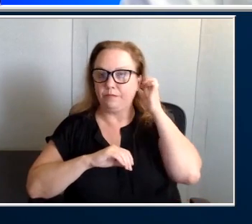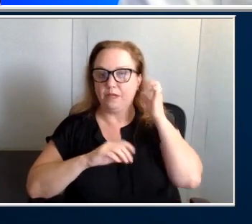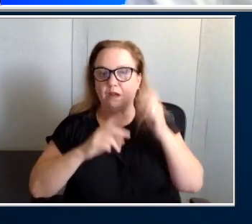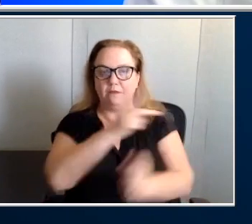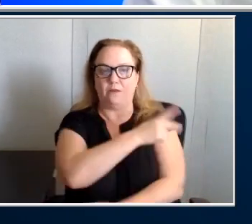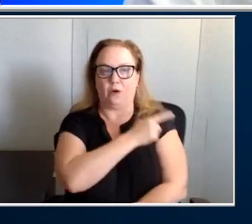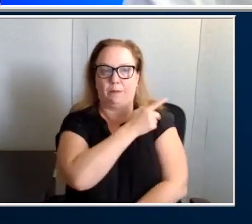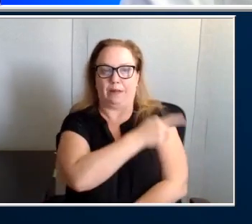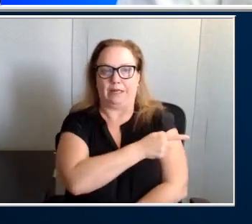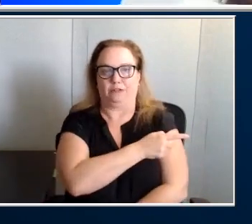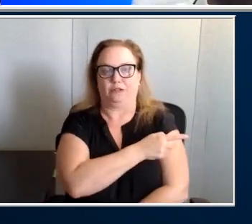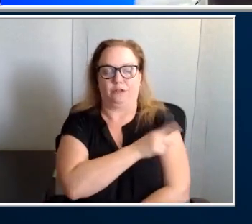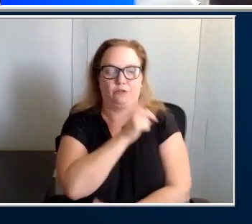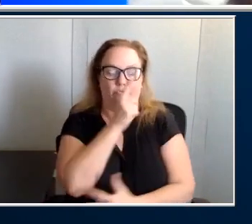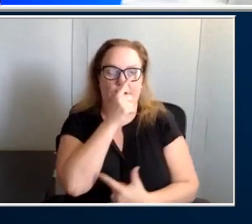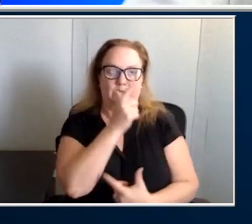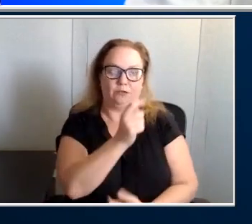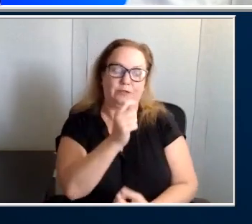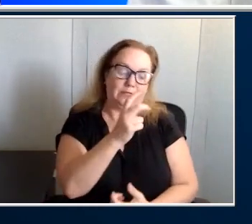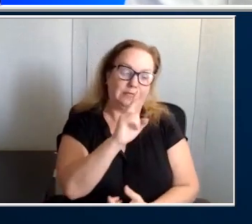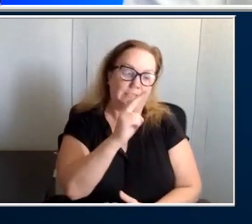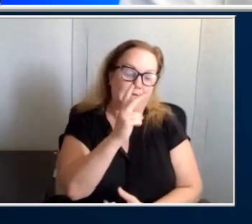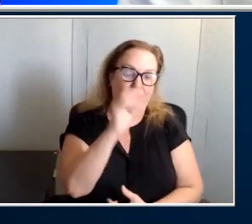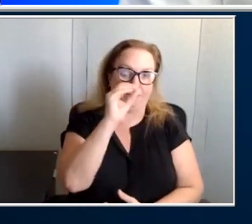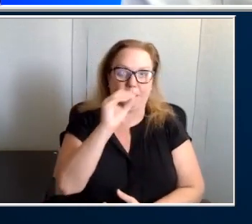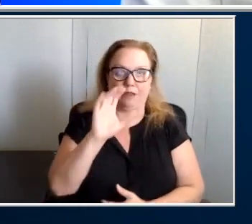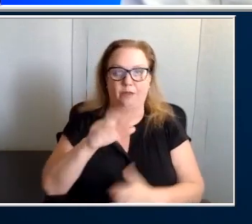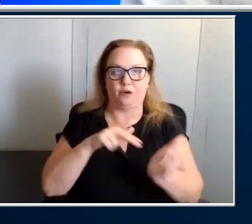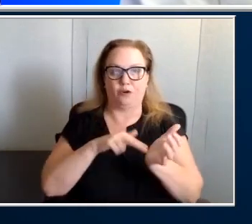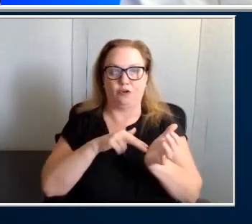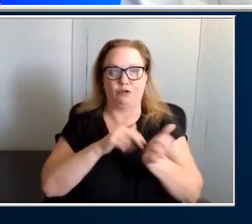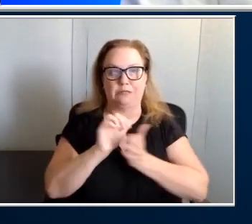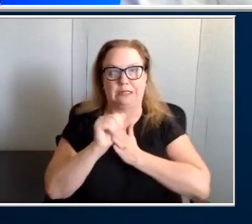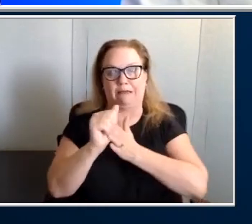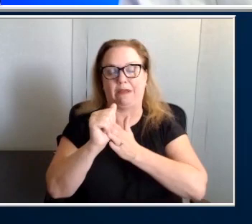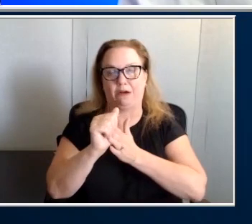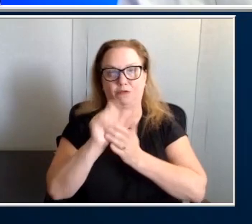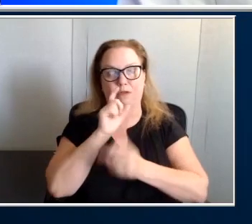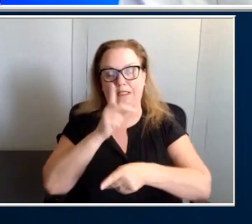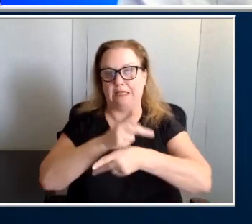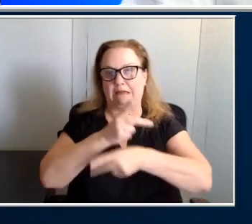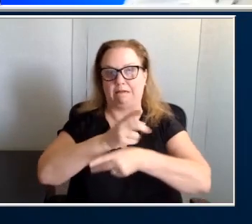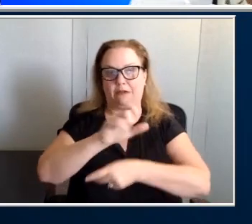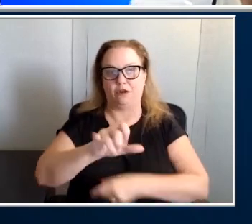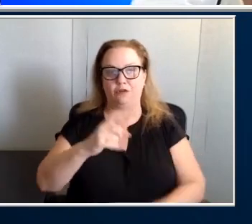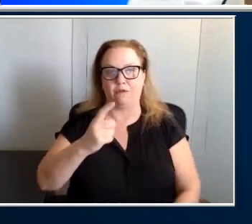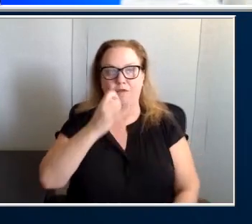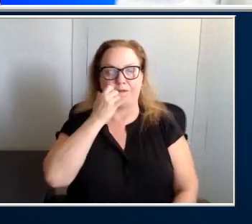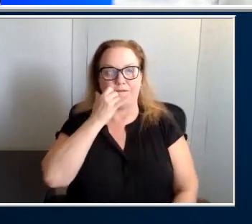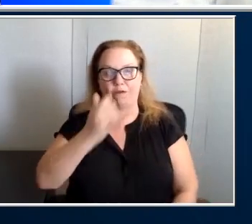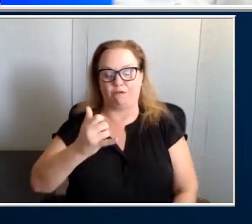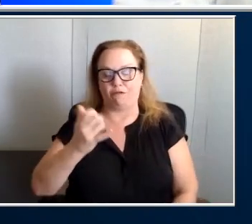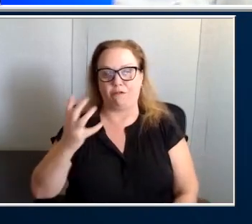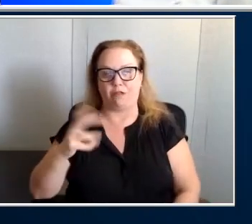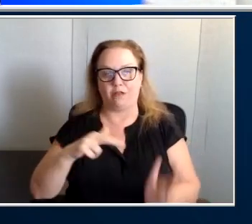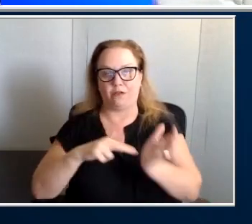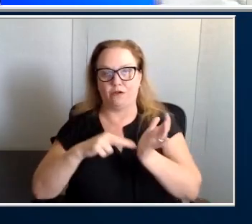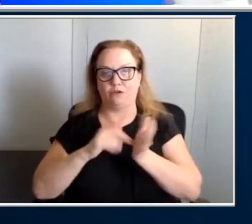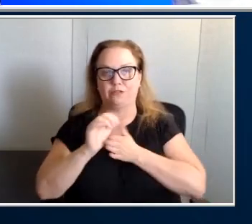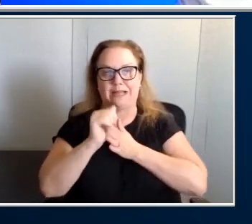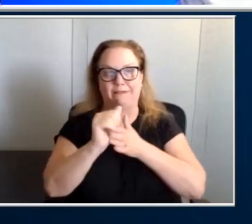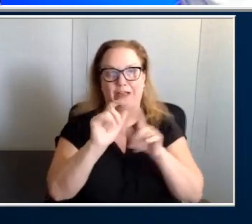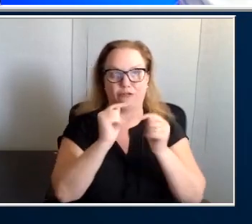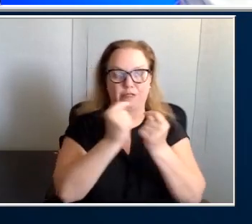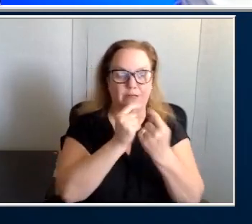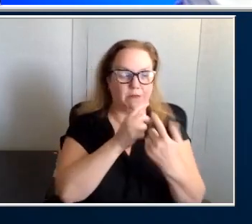are interested in second opinion, our nurse navigators really take care of that. You just have one phone call. Our nurse navigation team will match